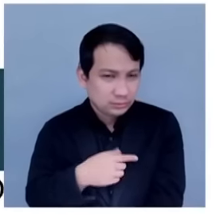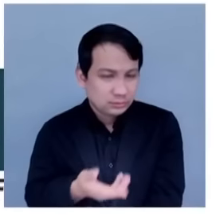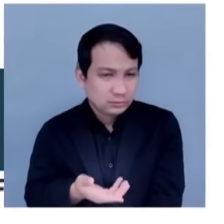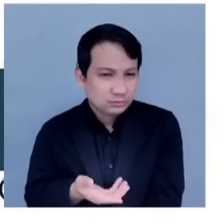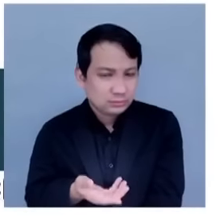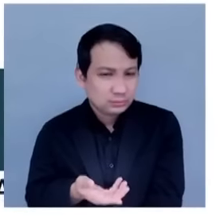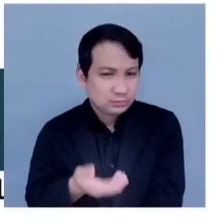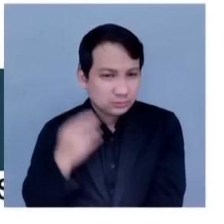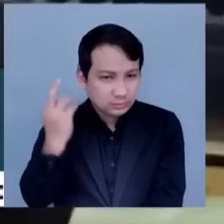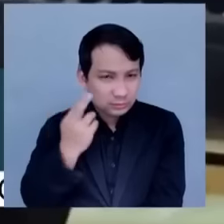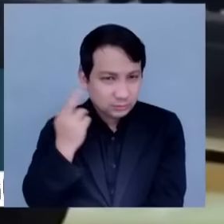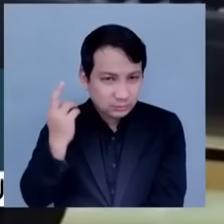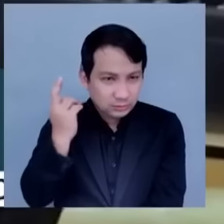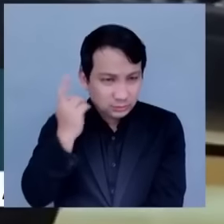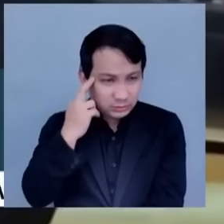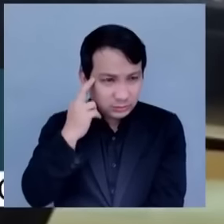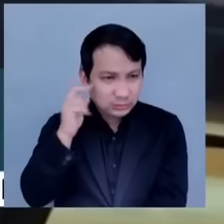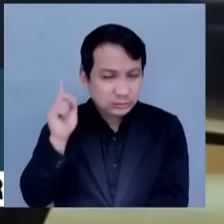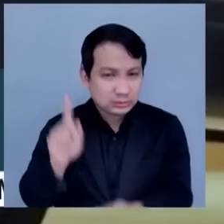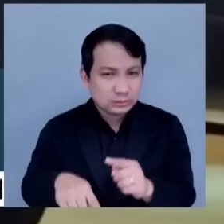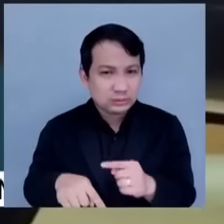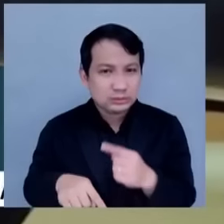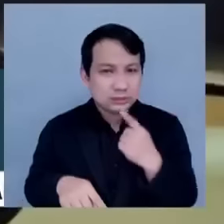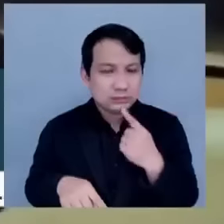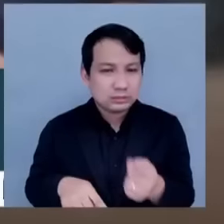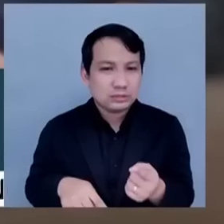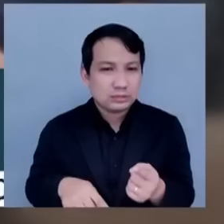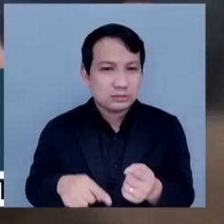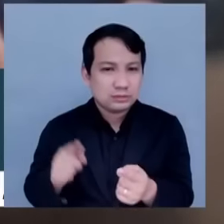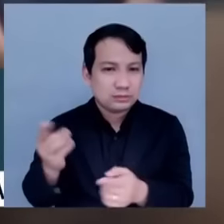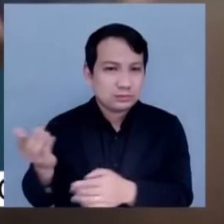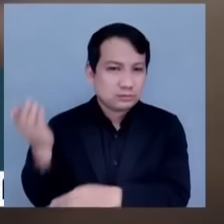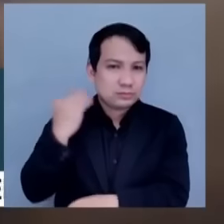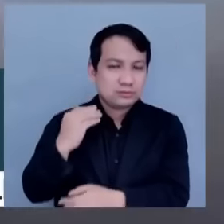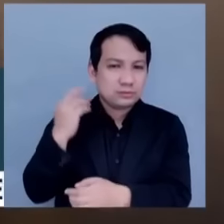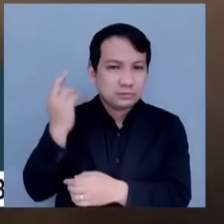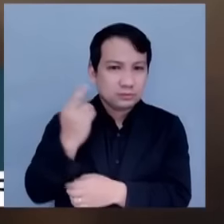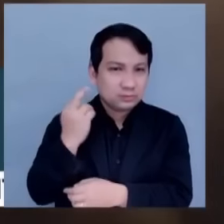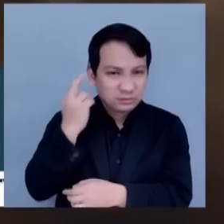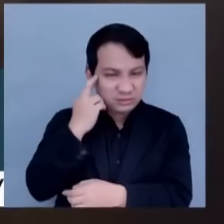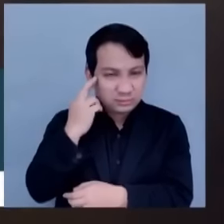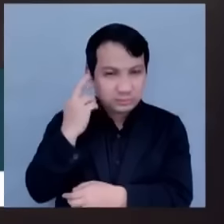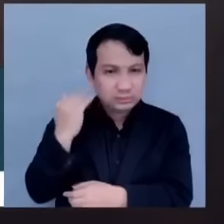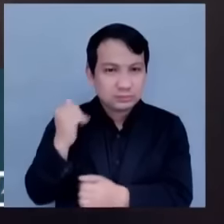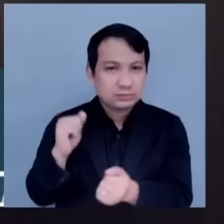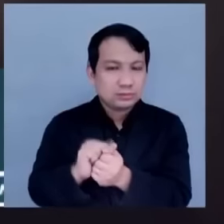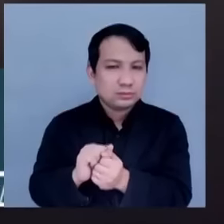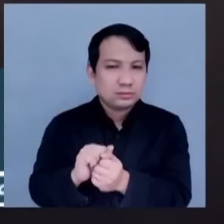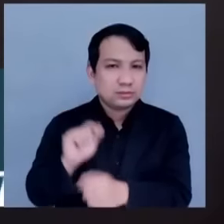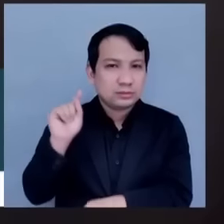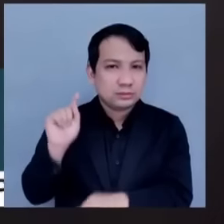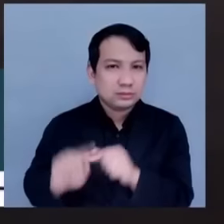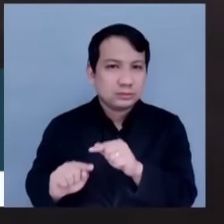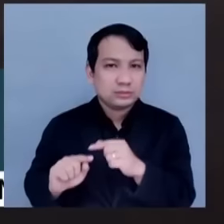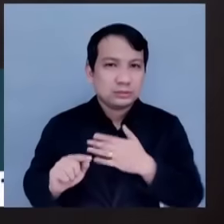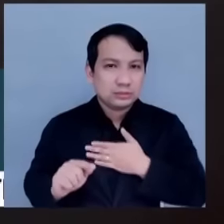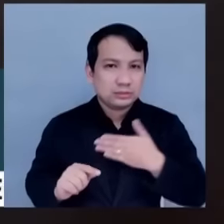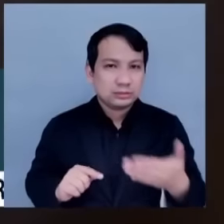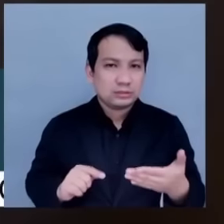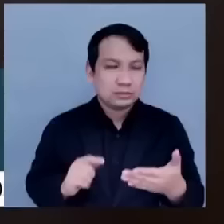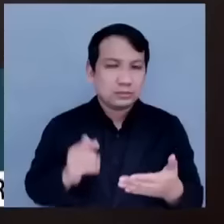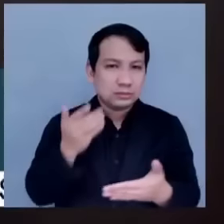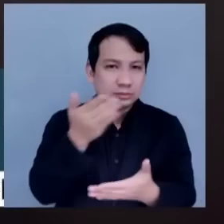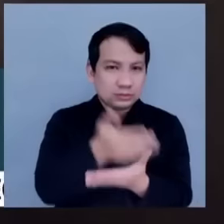reason why she cannot really, during those days, that is the one of the main reasons why she cannot turn herself into